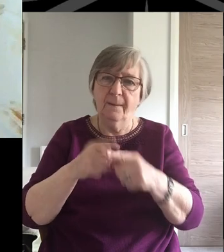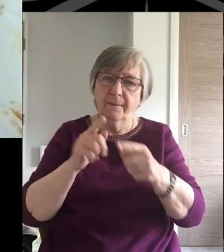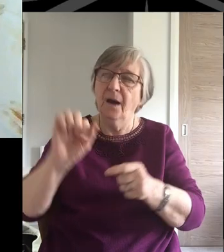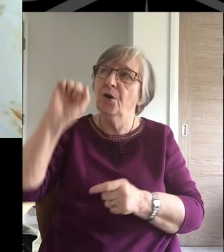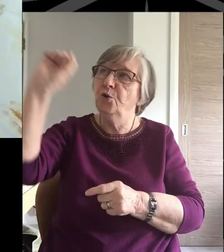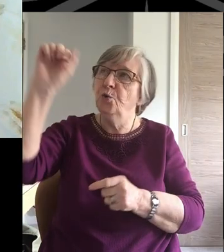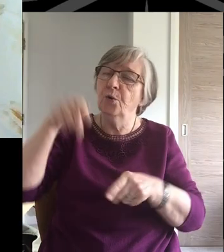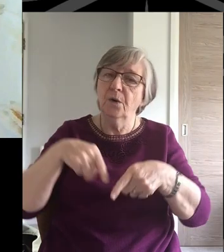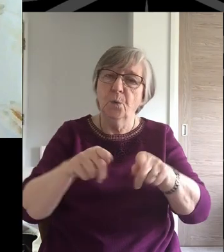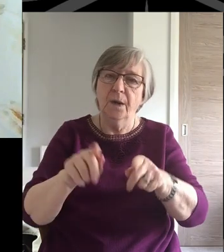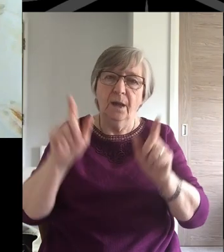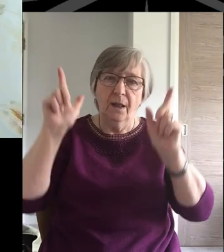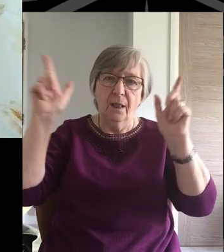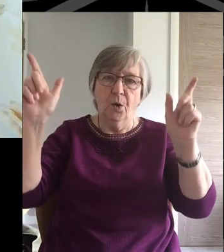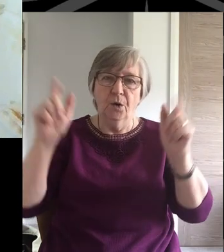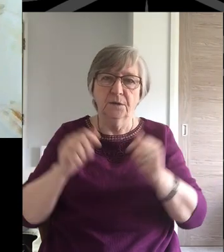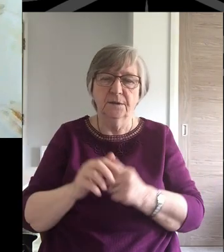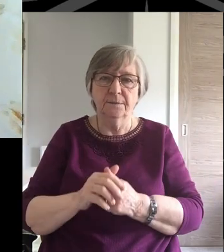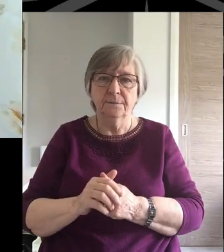Lord."